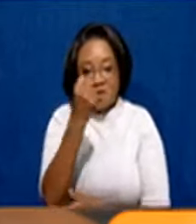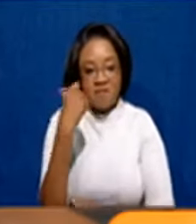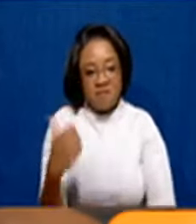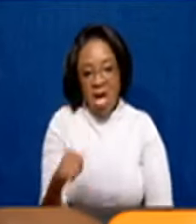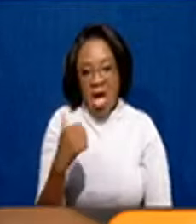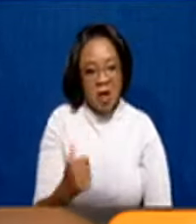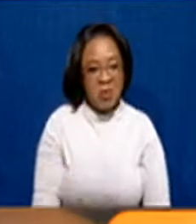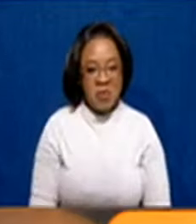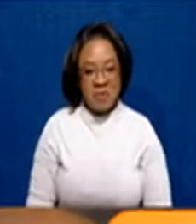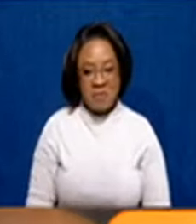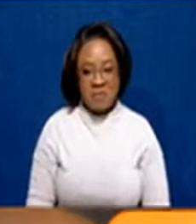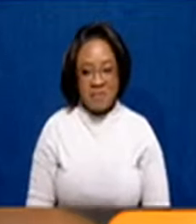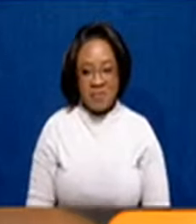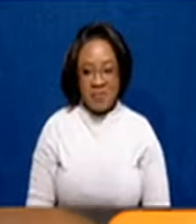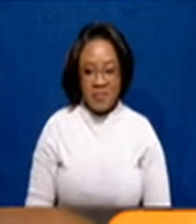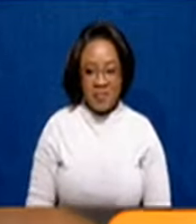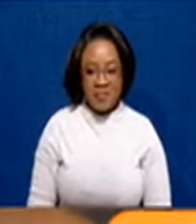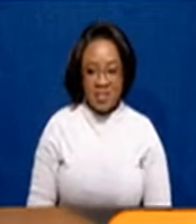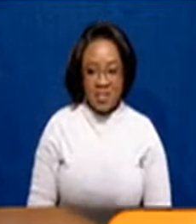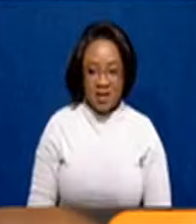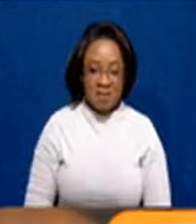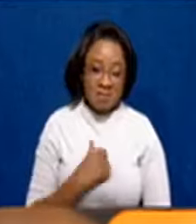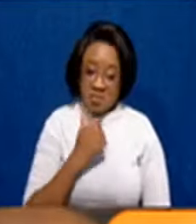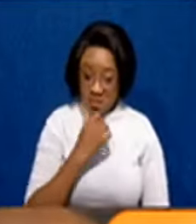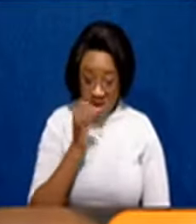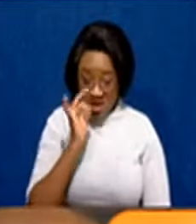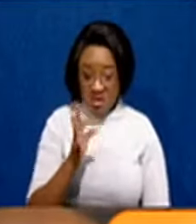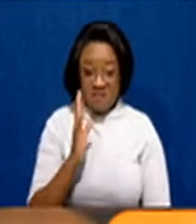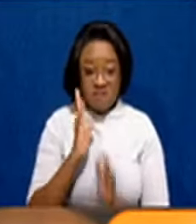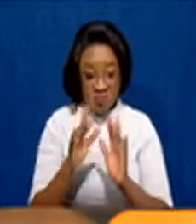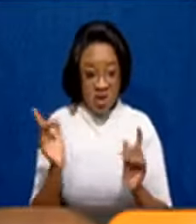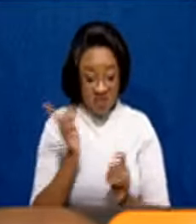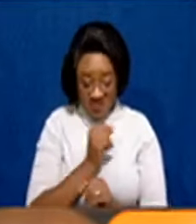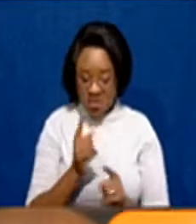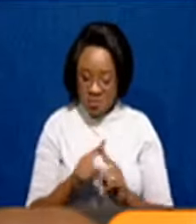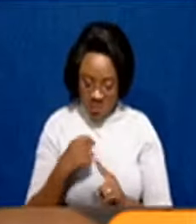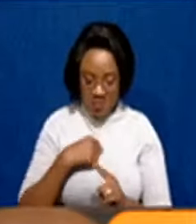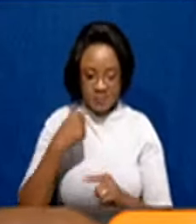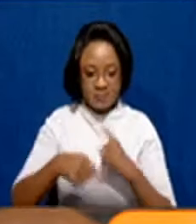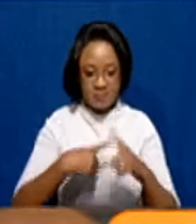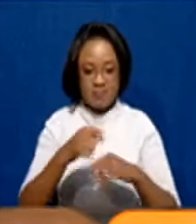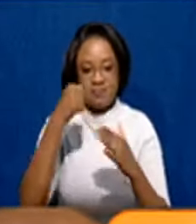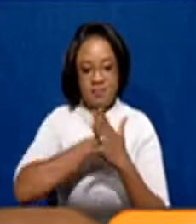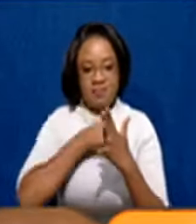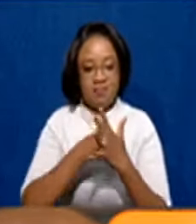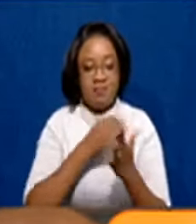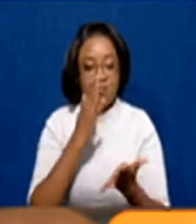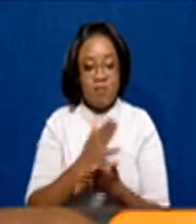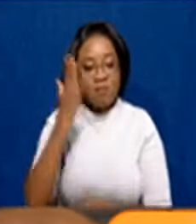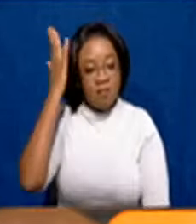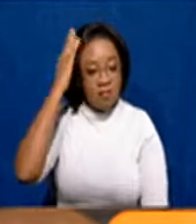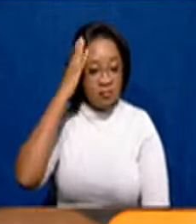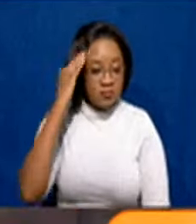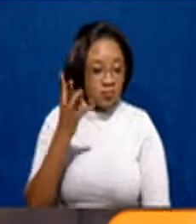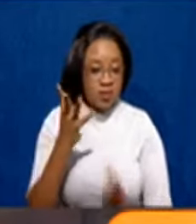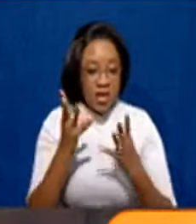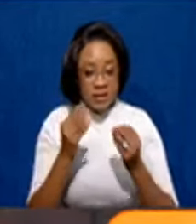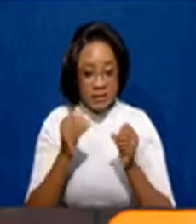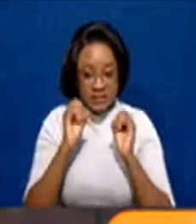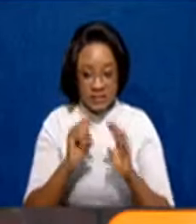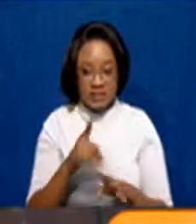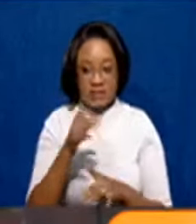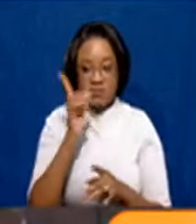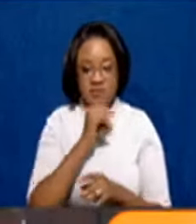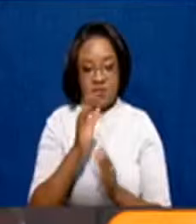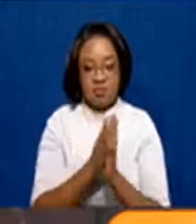I wonder whether I'll be able to finish it, but I'll keep on trying. I know it's a tough call to do a book. I was very